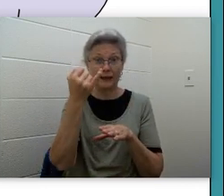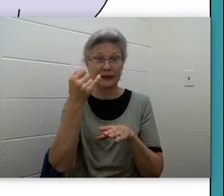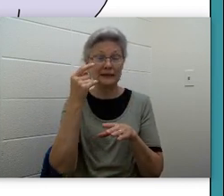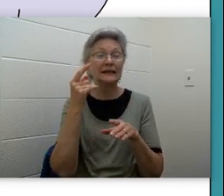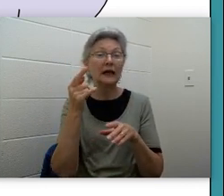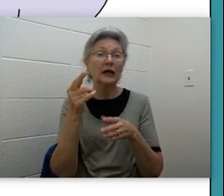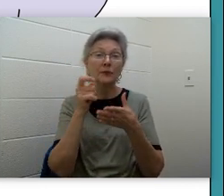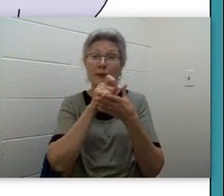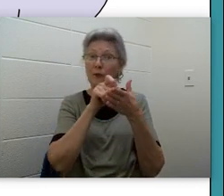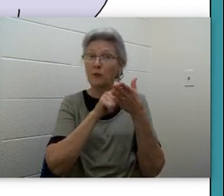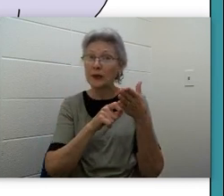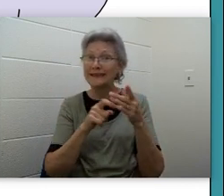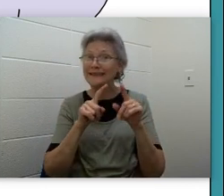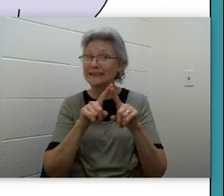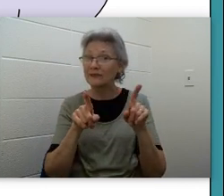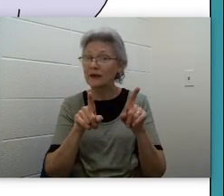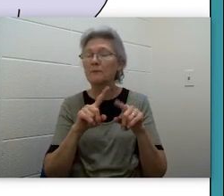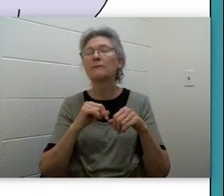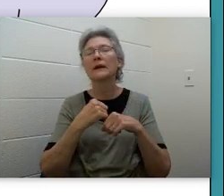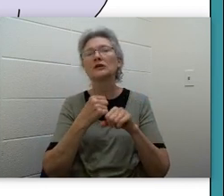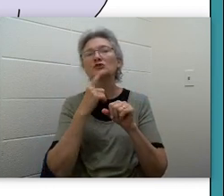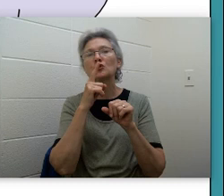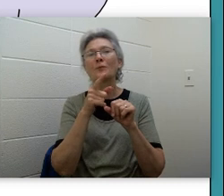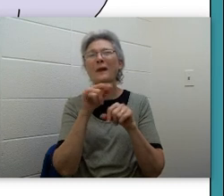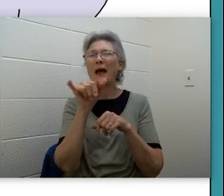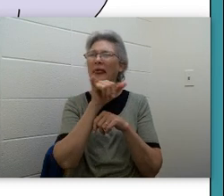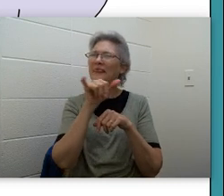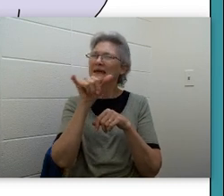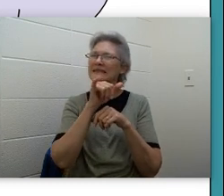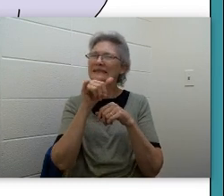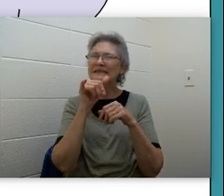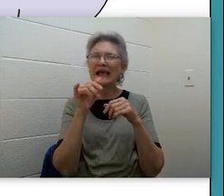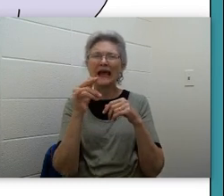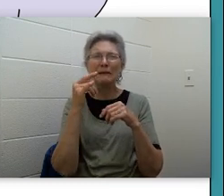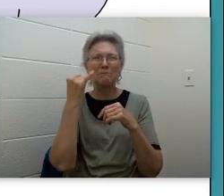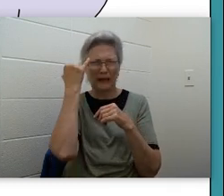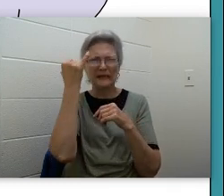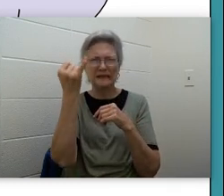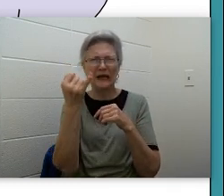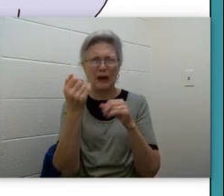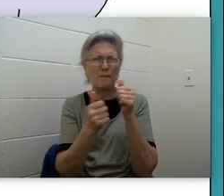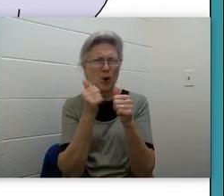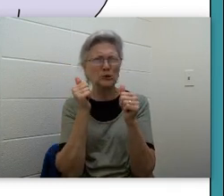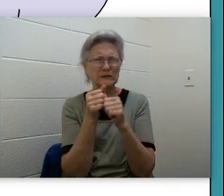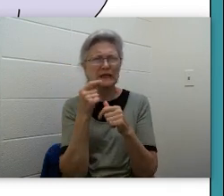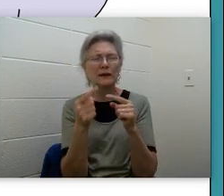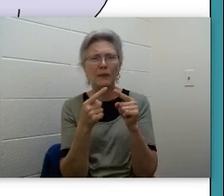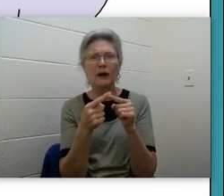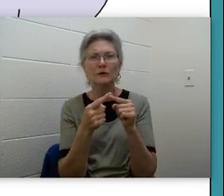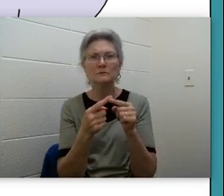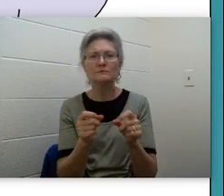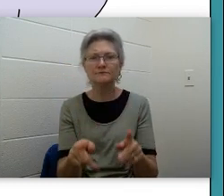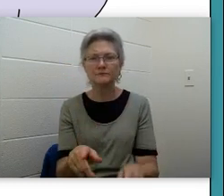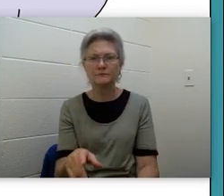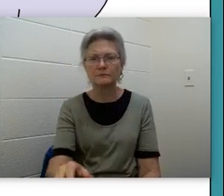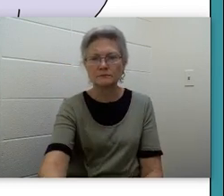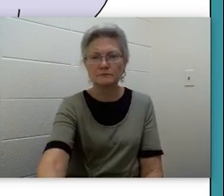sound different, but again, we want to make sure that we understand what this was mostly about.